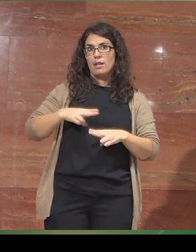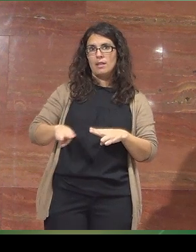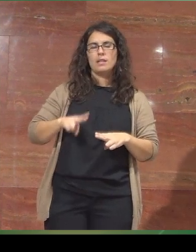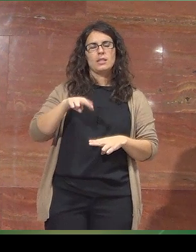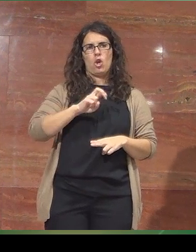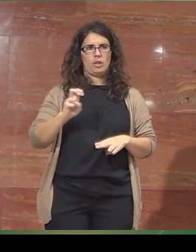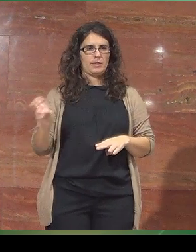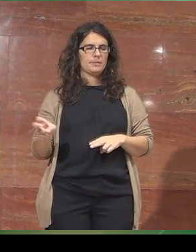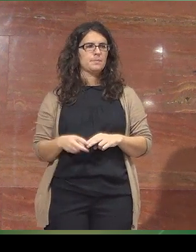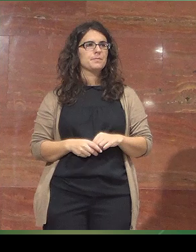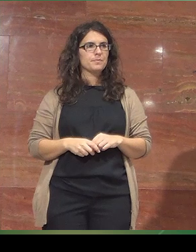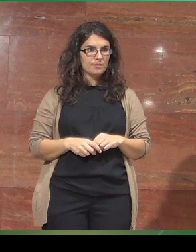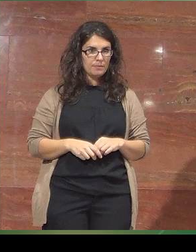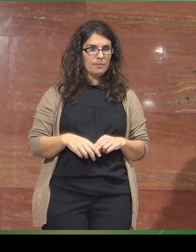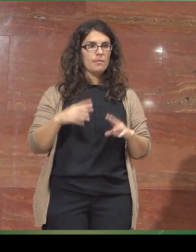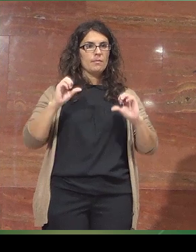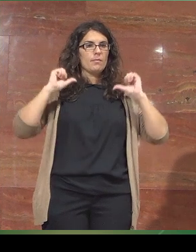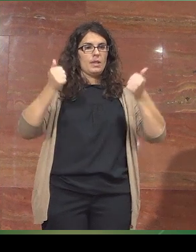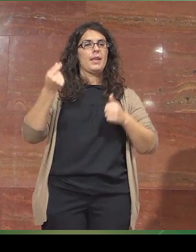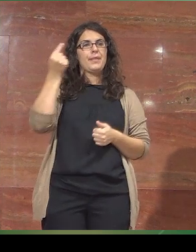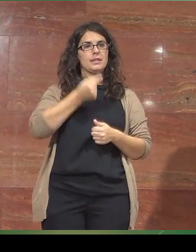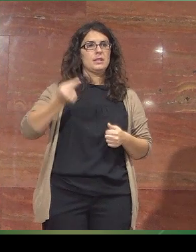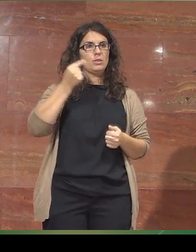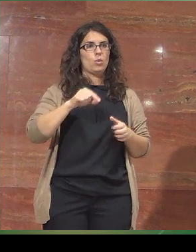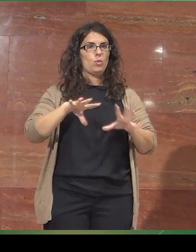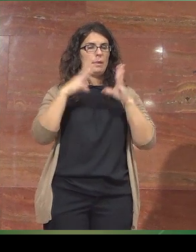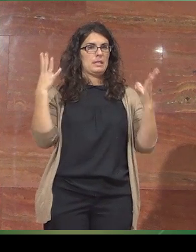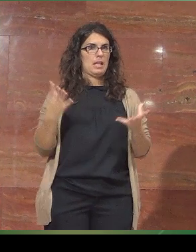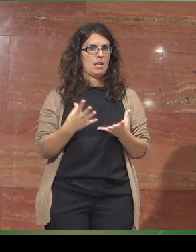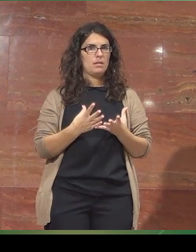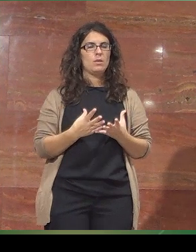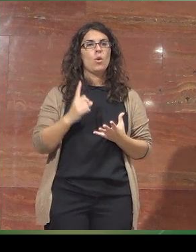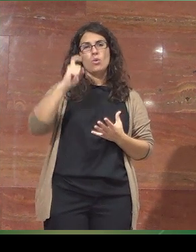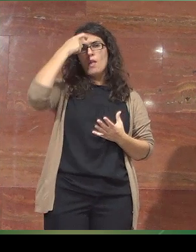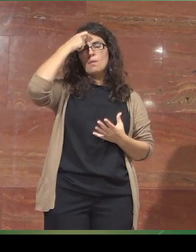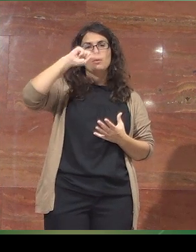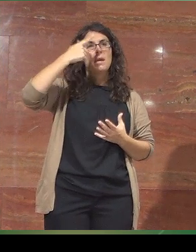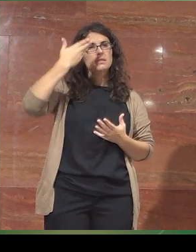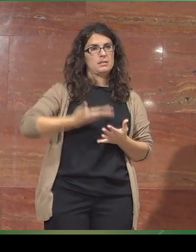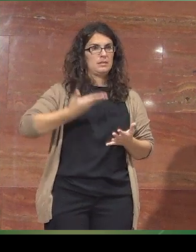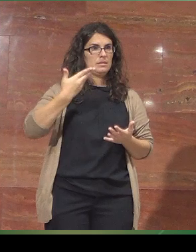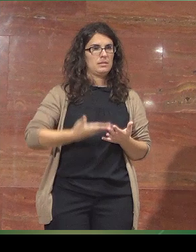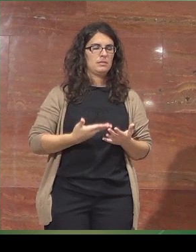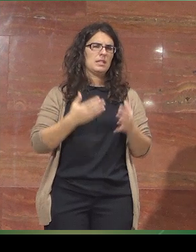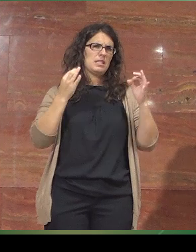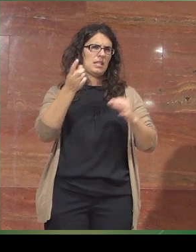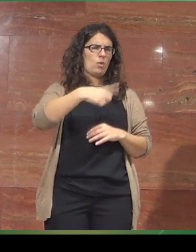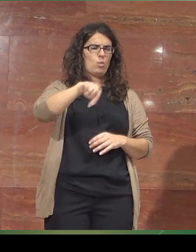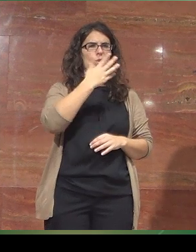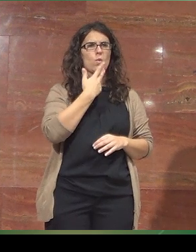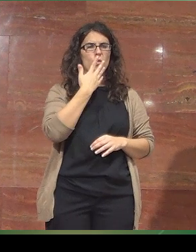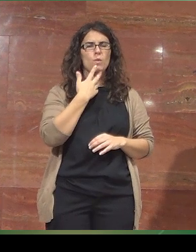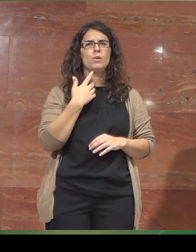If we start with universal design, one of the key concepts I'm sure you're familiar with is that things must